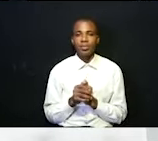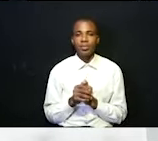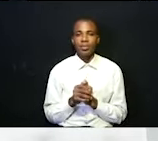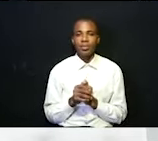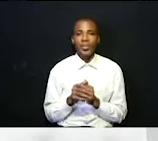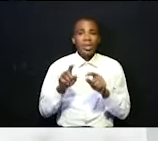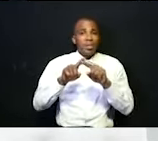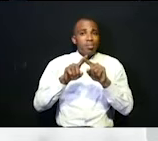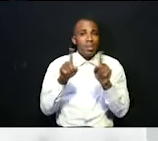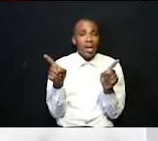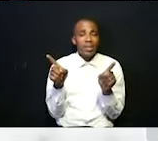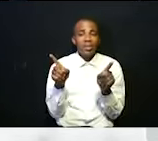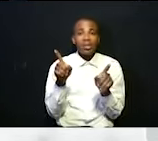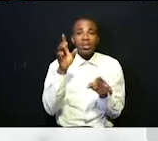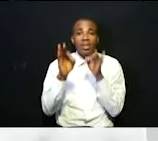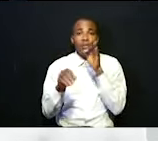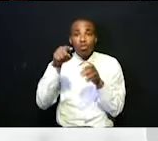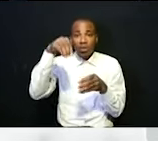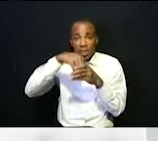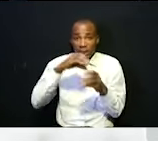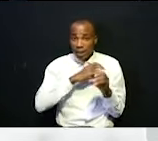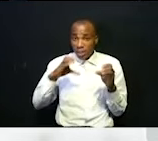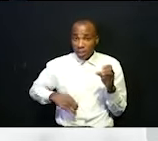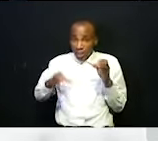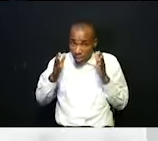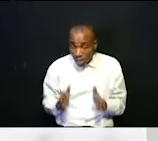However, in the case of Christians,